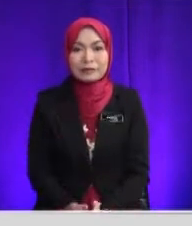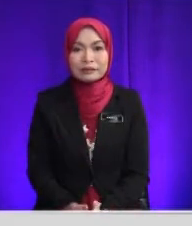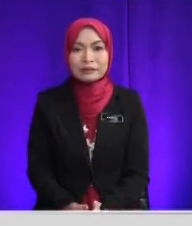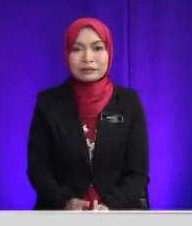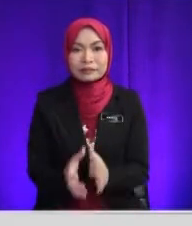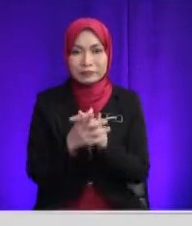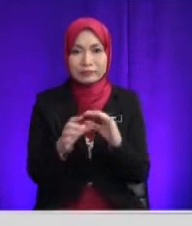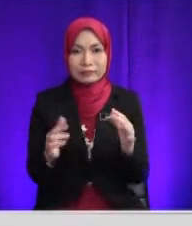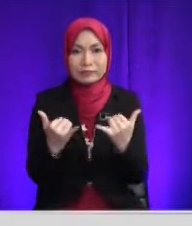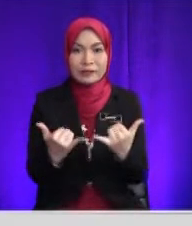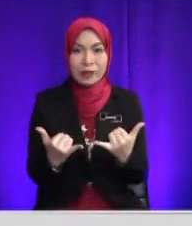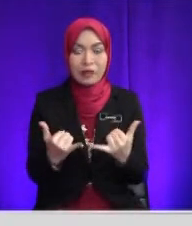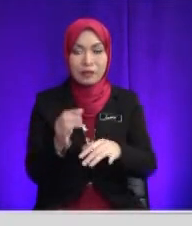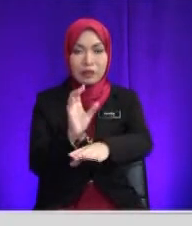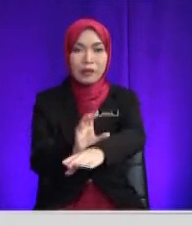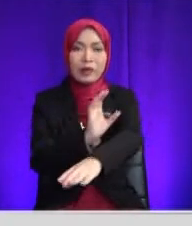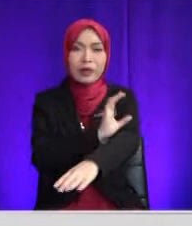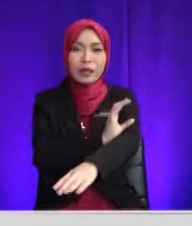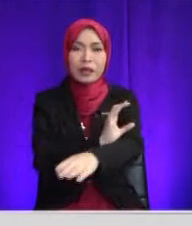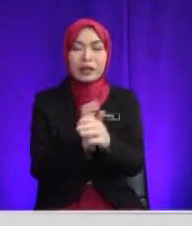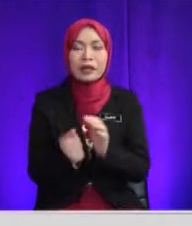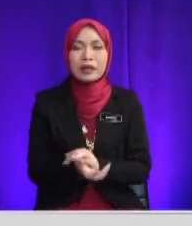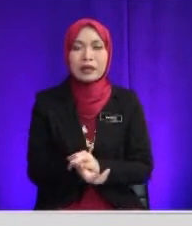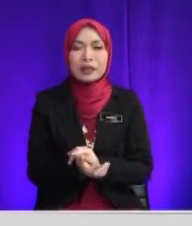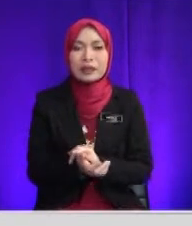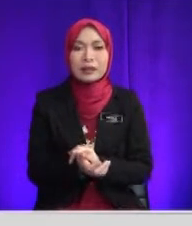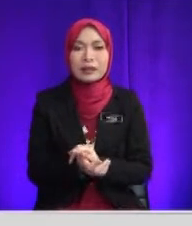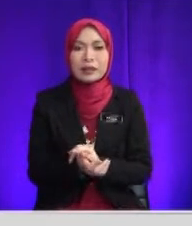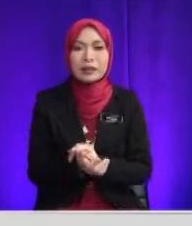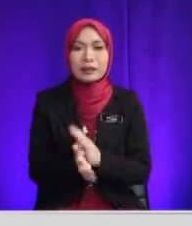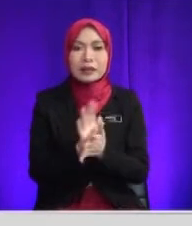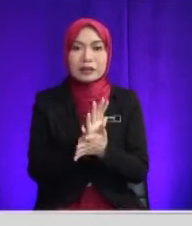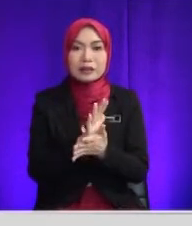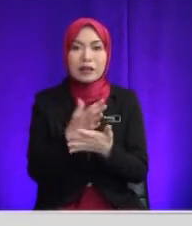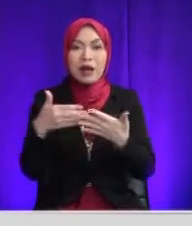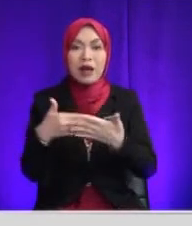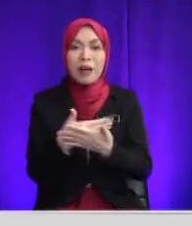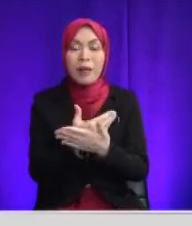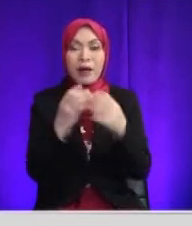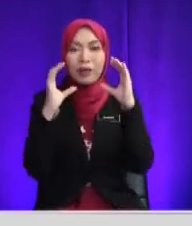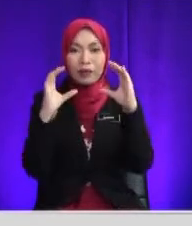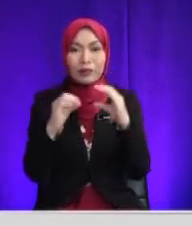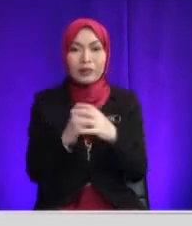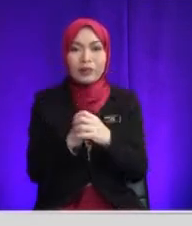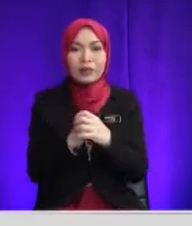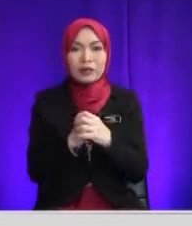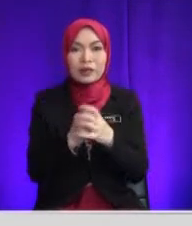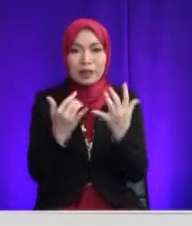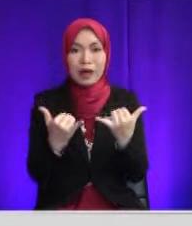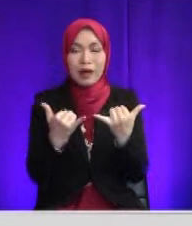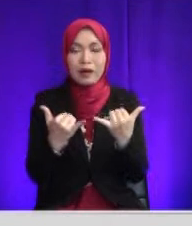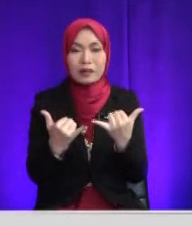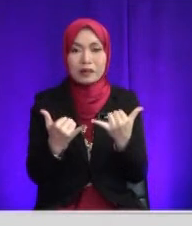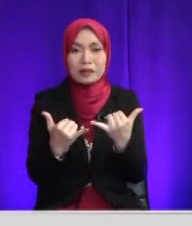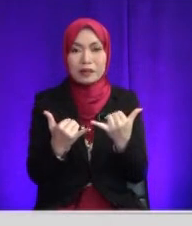Computers have completely changed our job, though. Without them, we wouldn't solve half the crimes we solve now. And